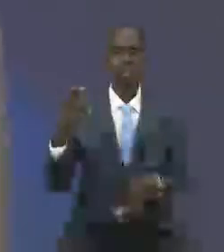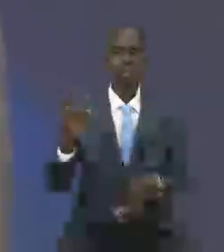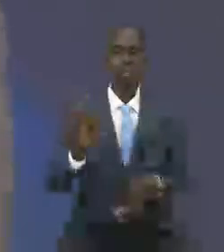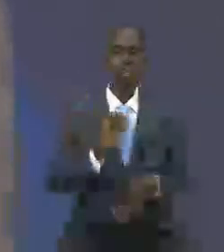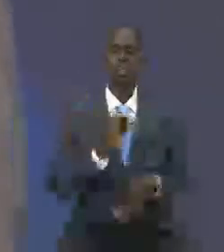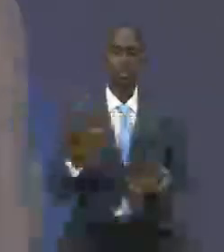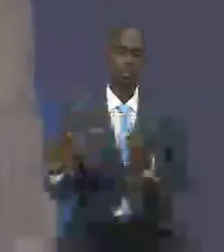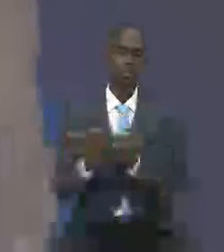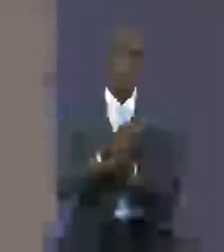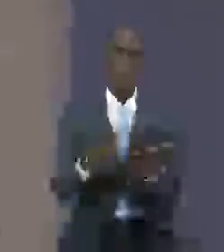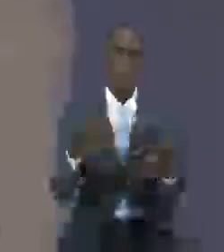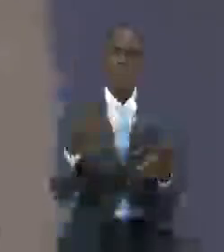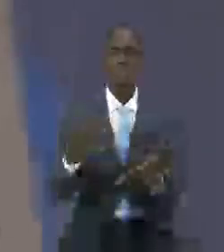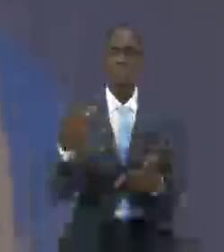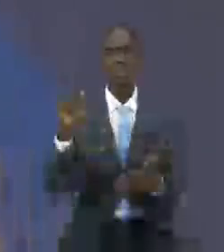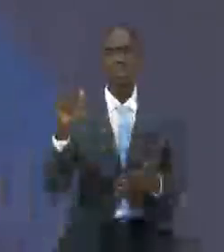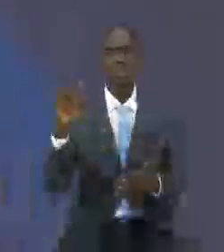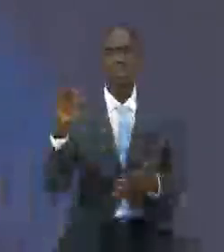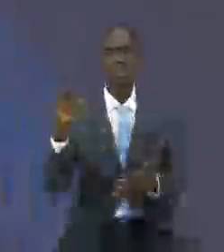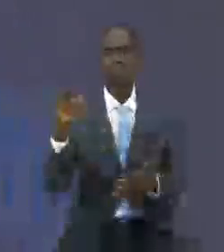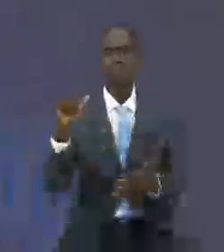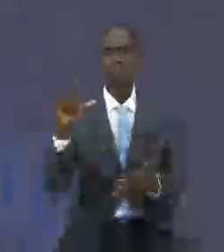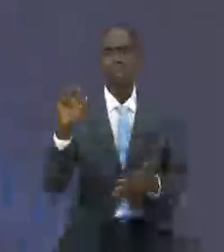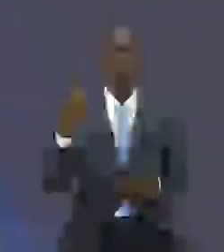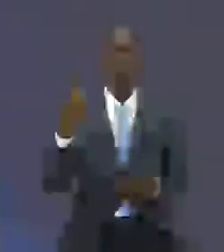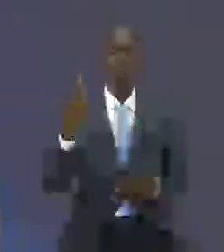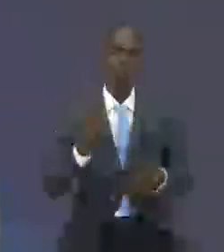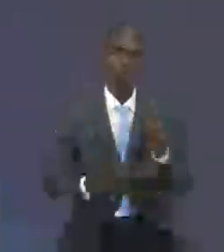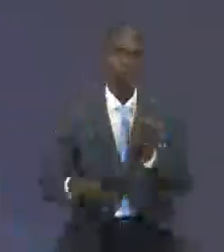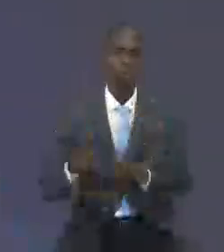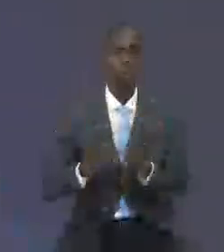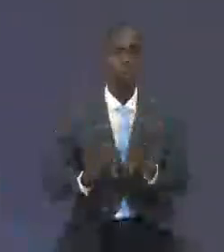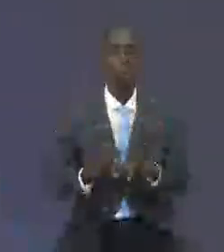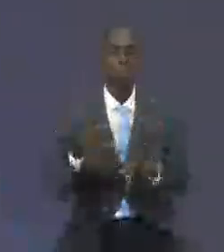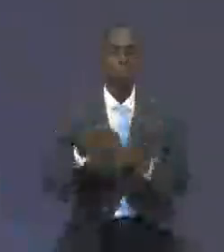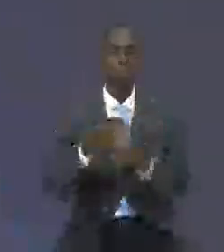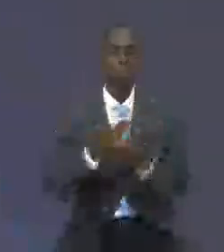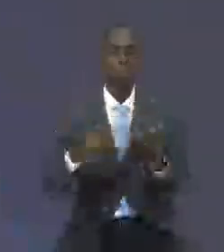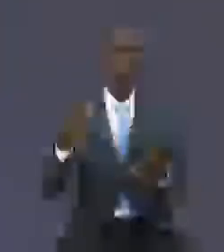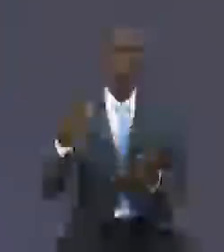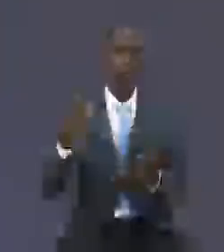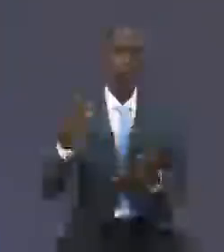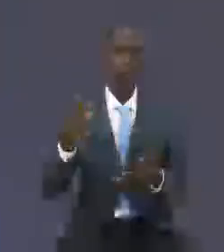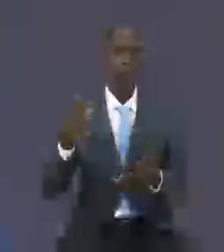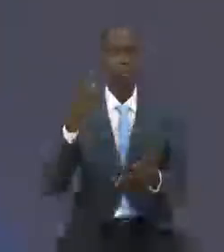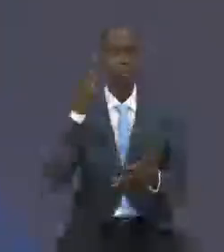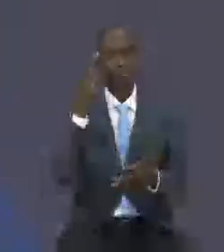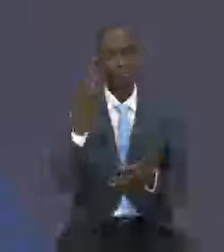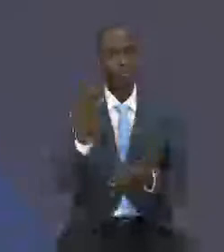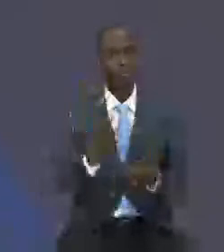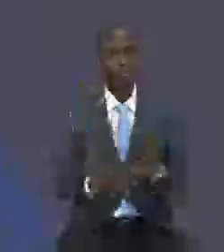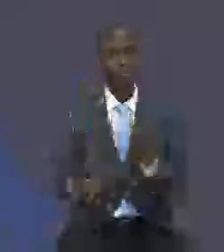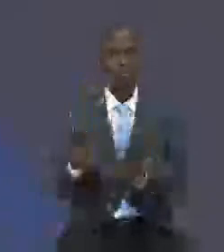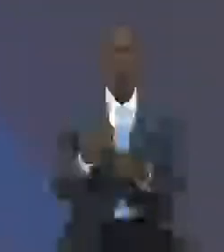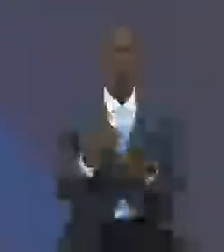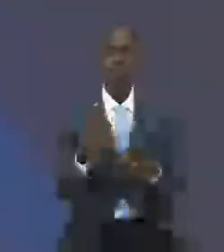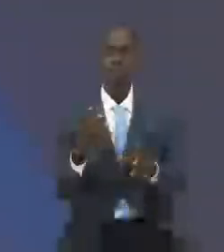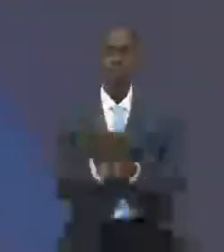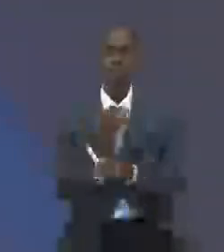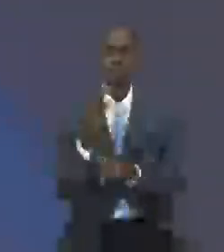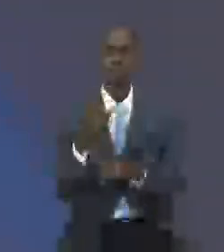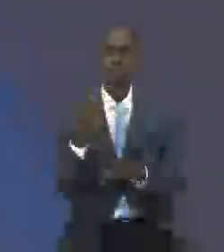Verse 21, in verse 21, but the people took of the